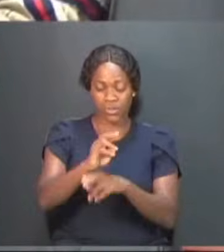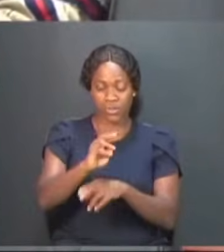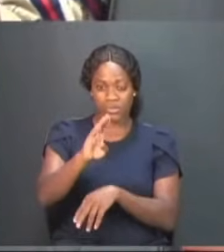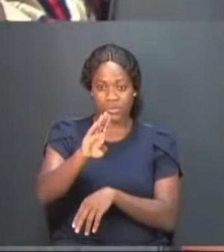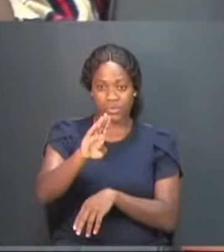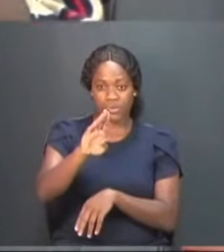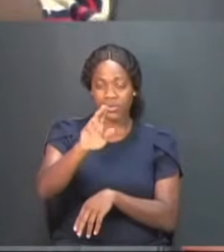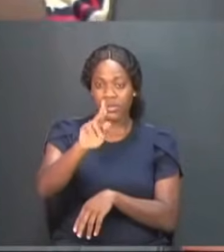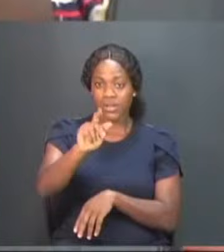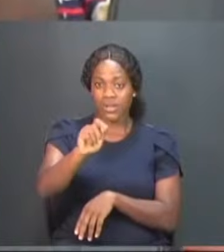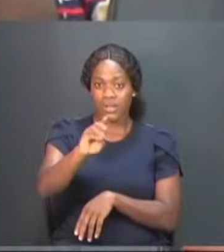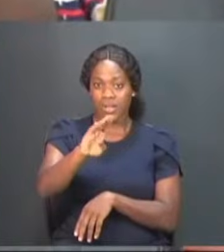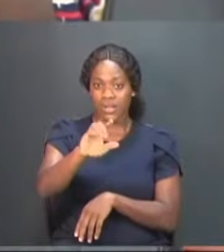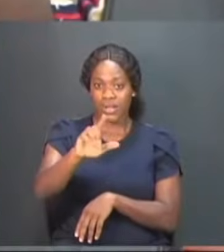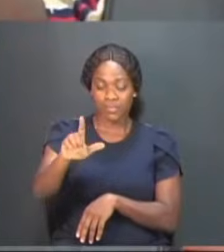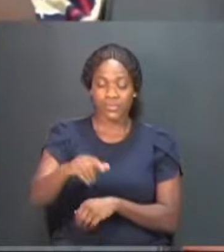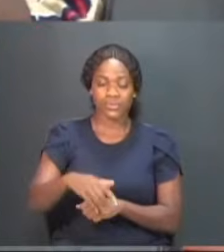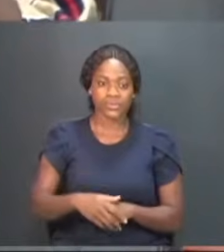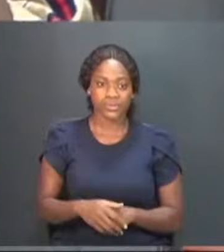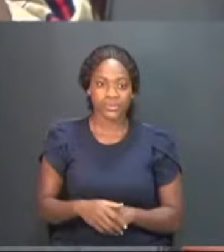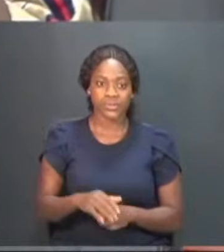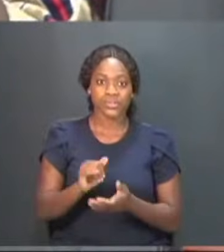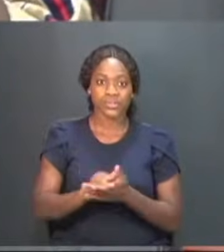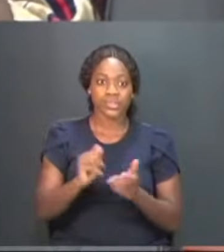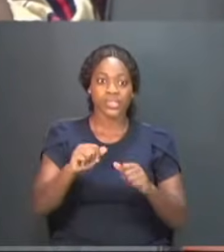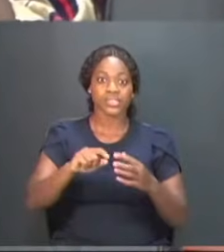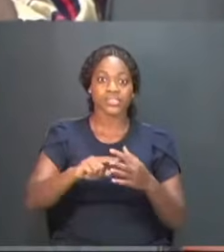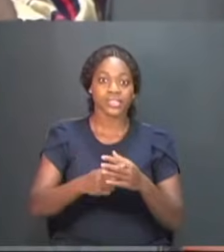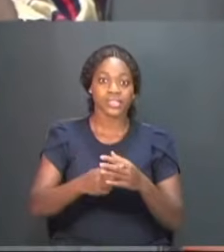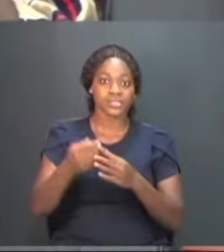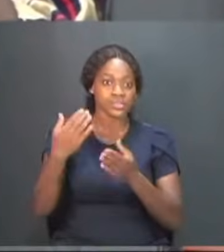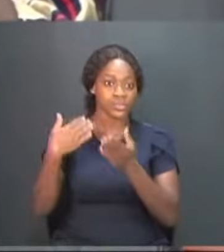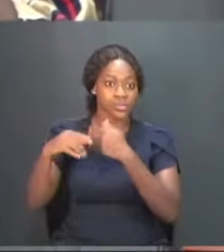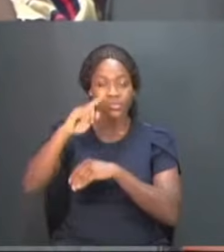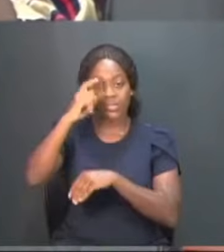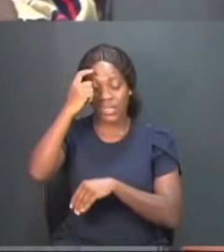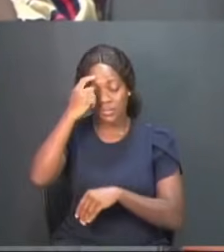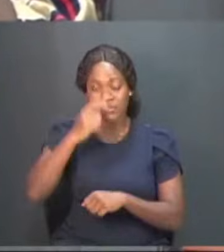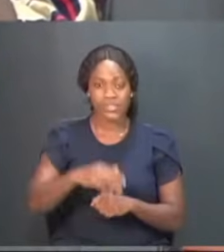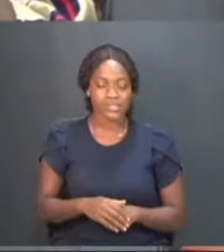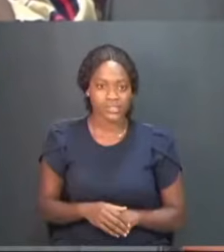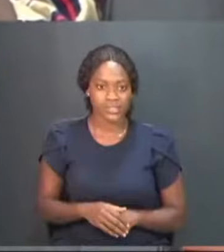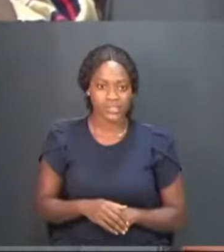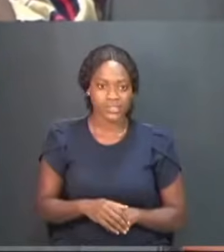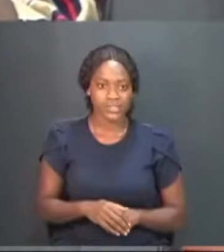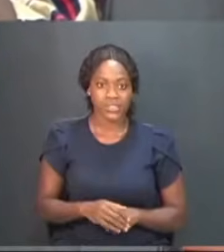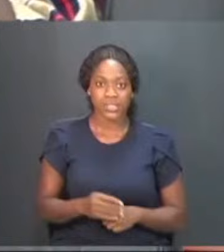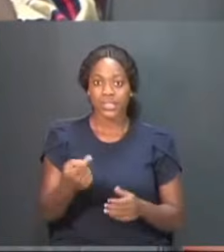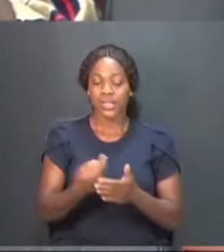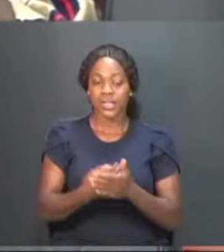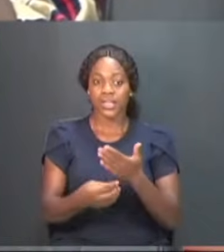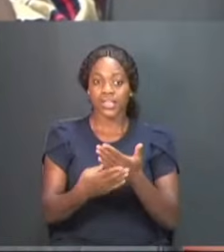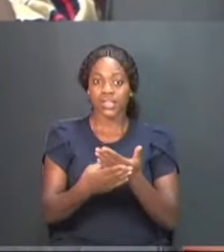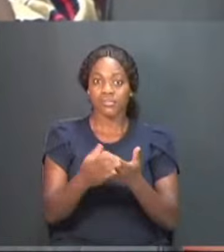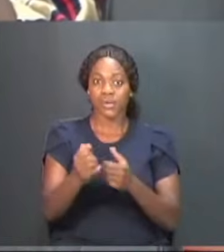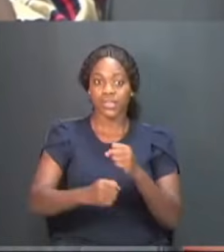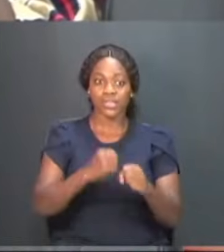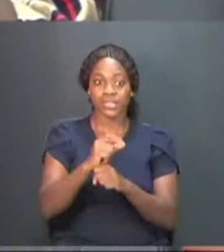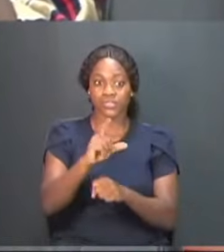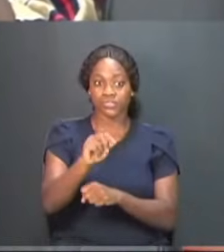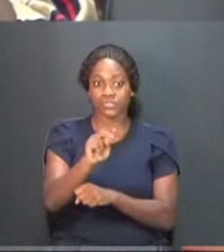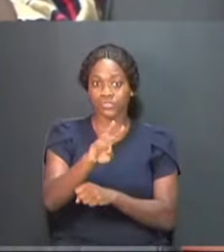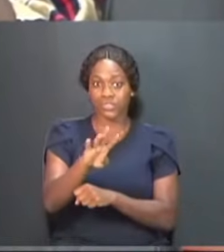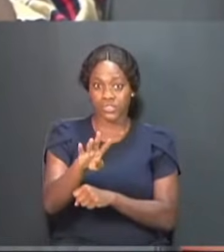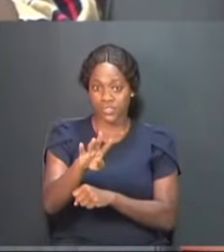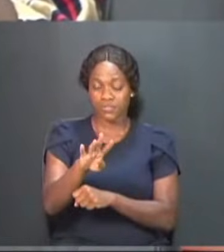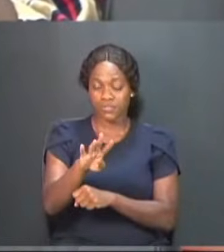started in the previous regime. The Bank of Ghana in 2024 actually had